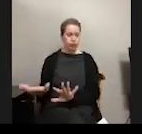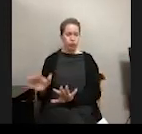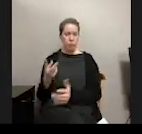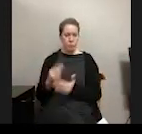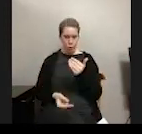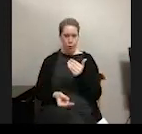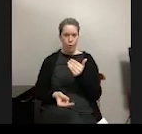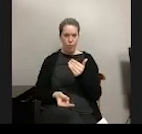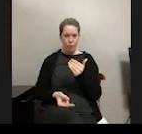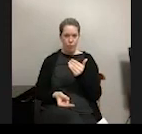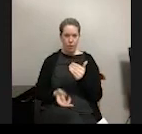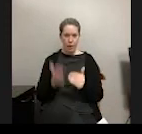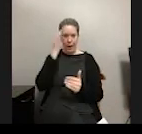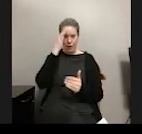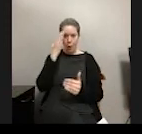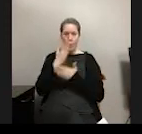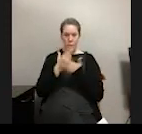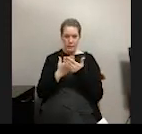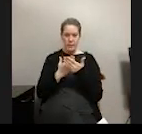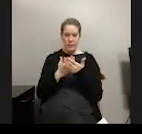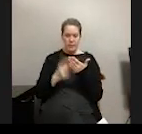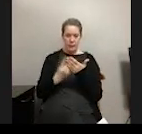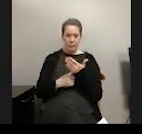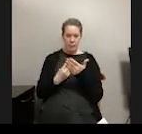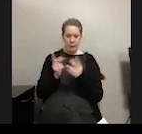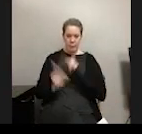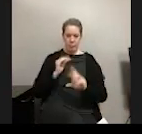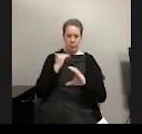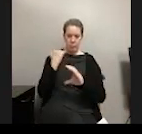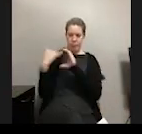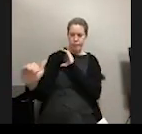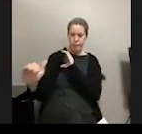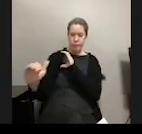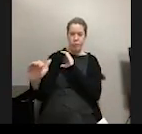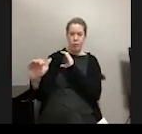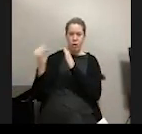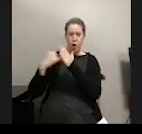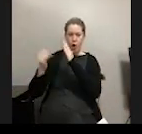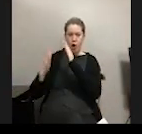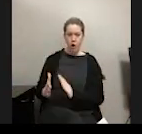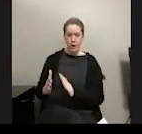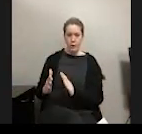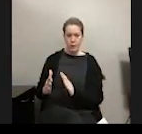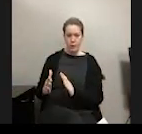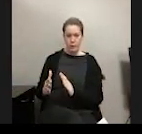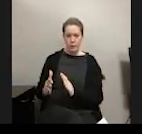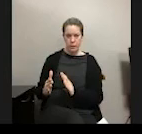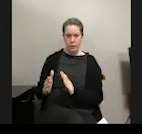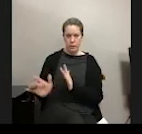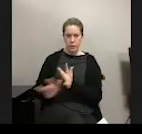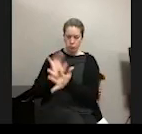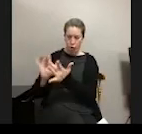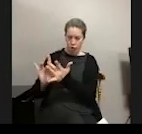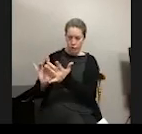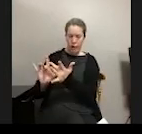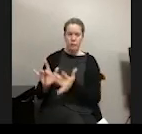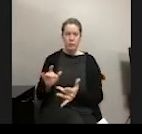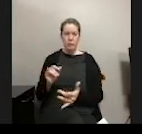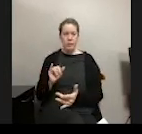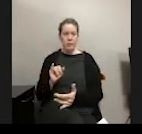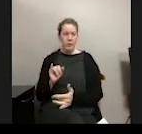contacted through email or social media. It doesn't need to be through an institution. When it works, it is wonderful for both. Just go